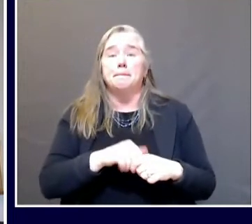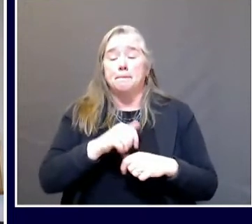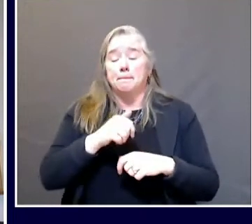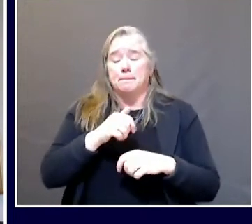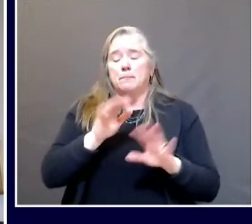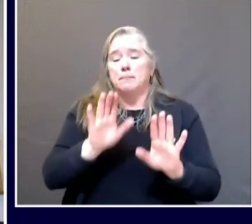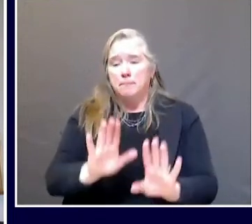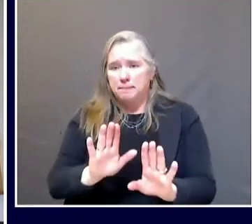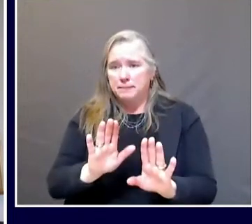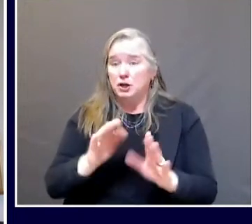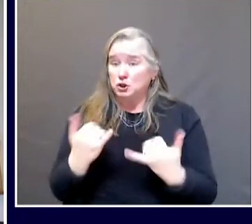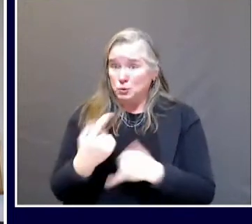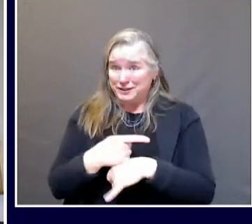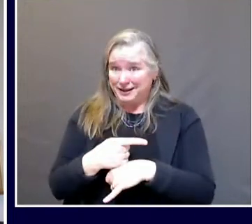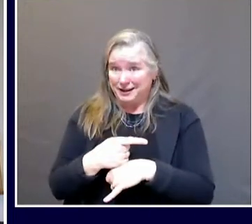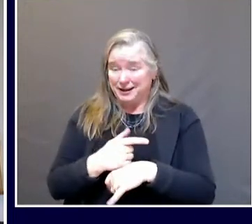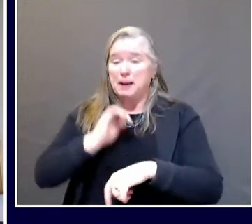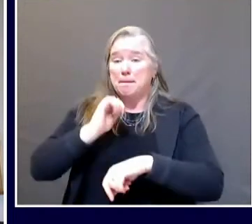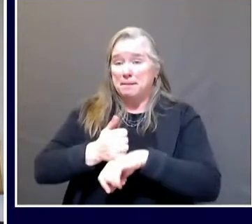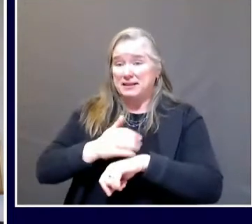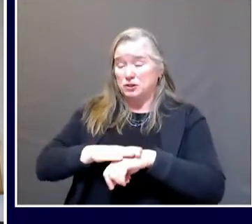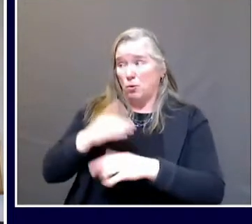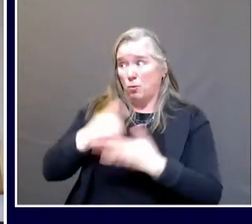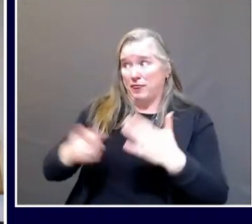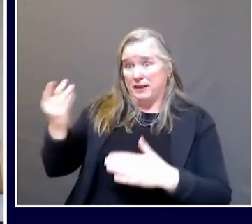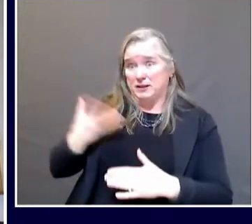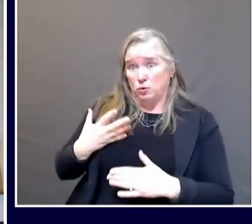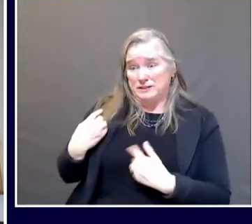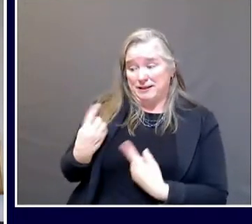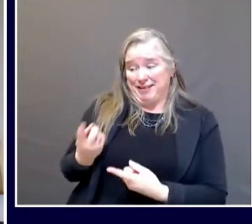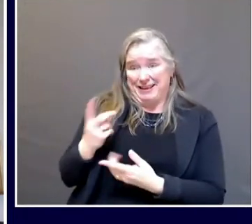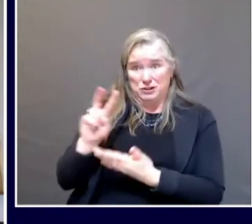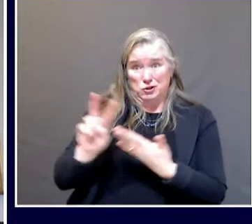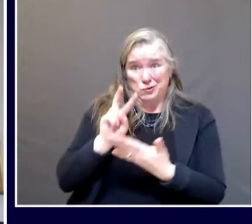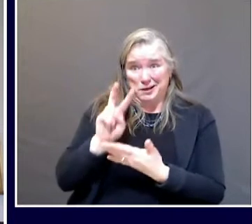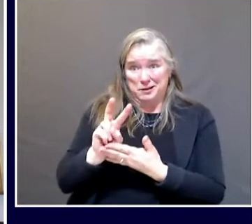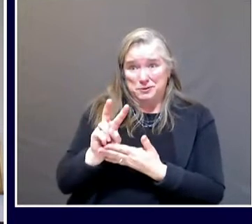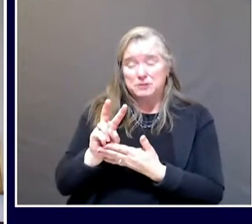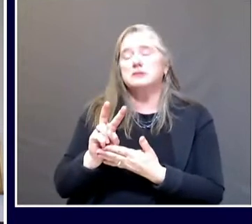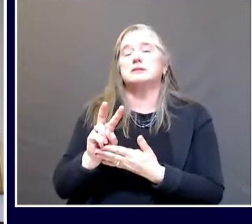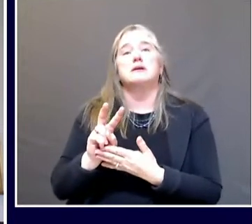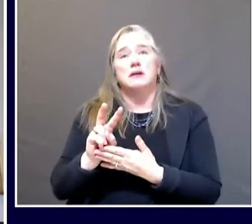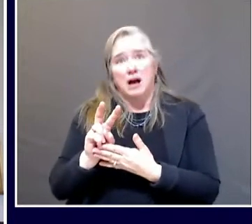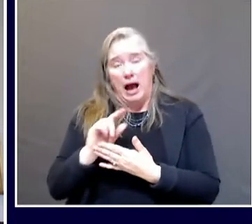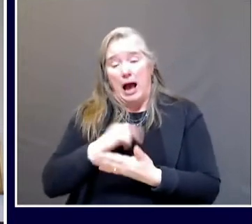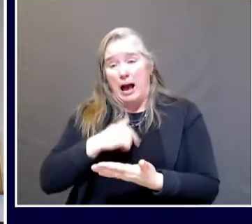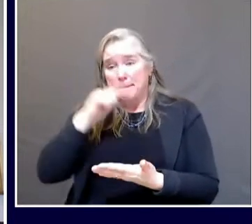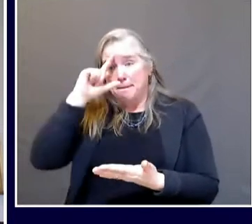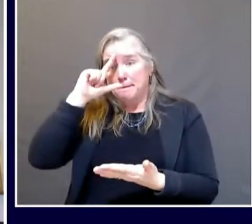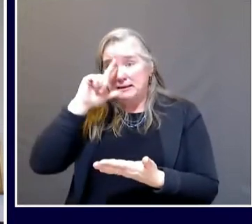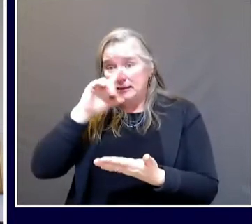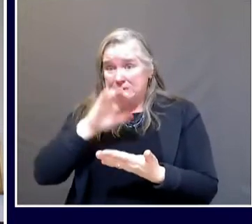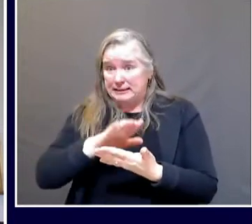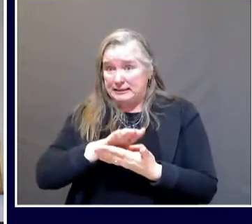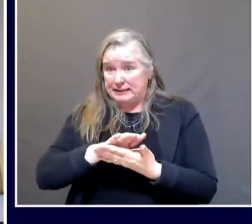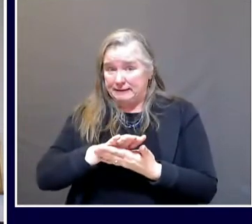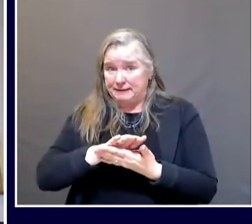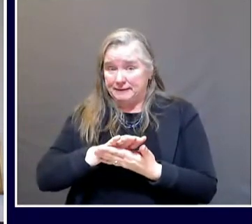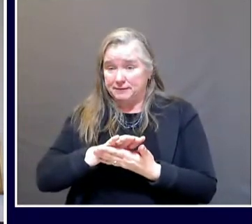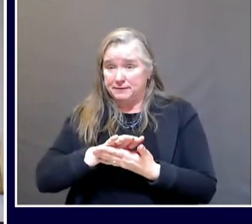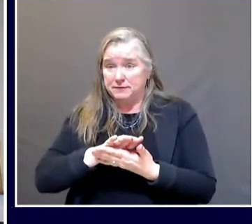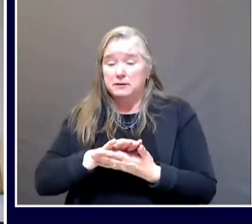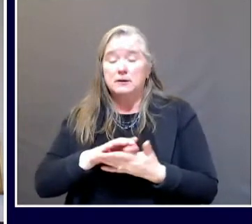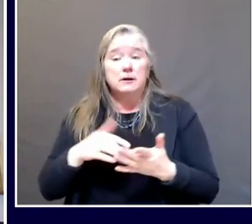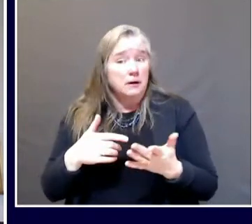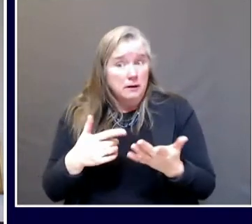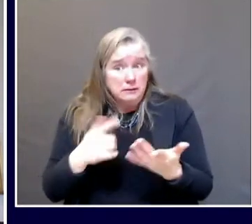been briefed out on just in the last couple of hours, I don't believe that there will be, well, we don't know for sure,